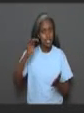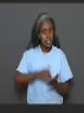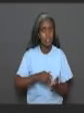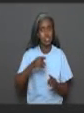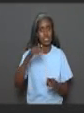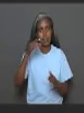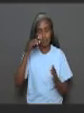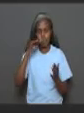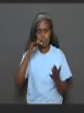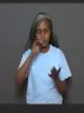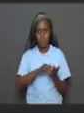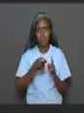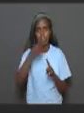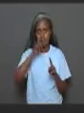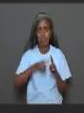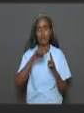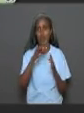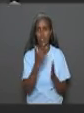Let's get back to our lesson.